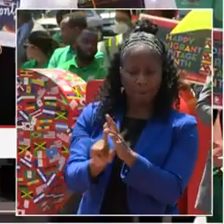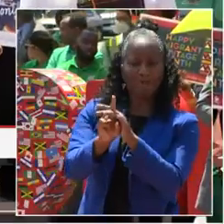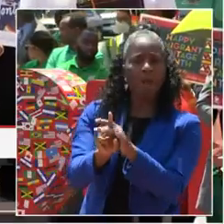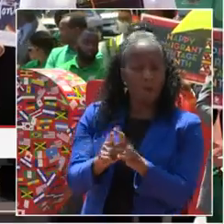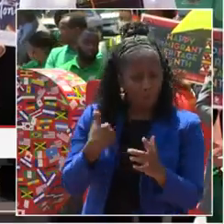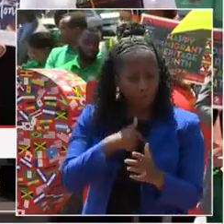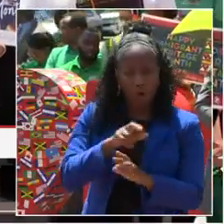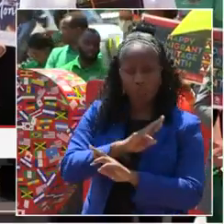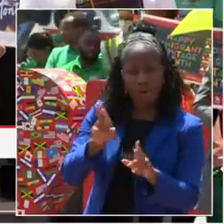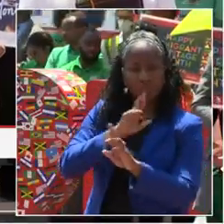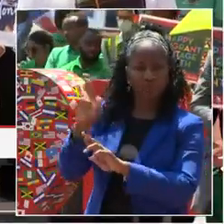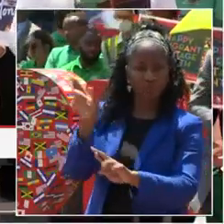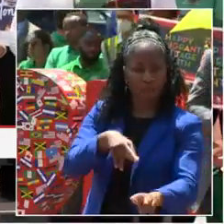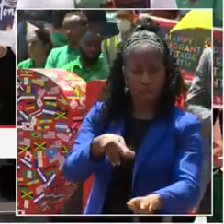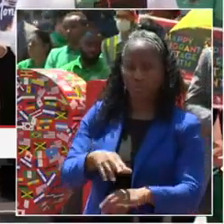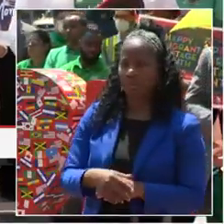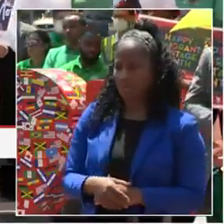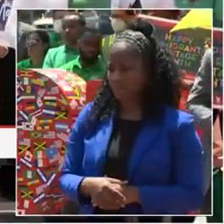to respond.